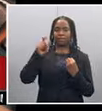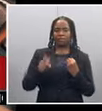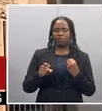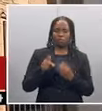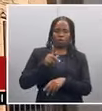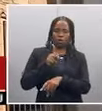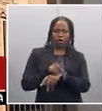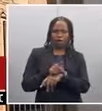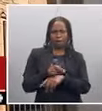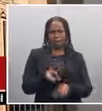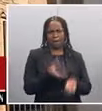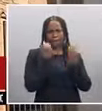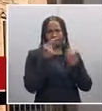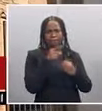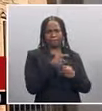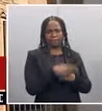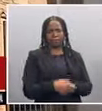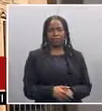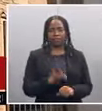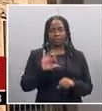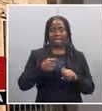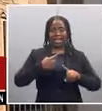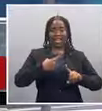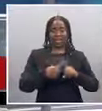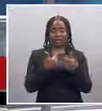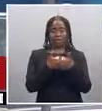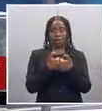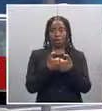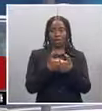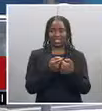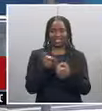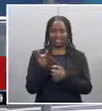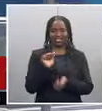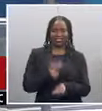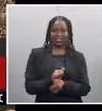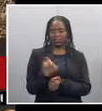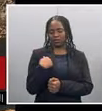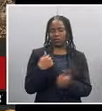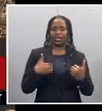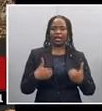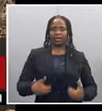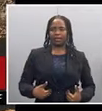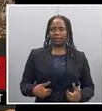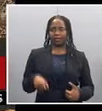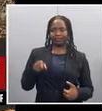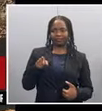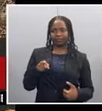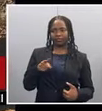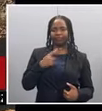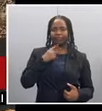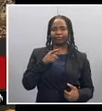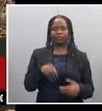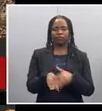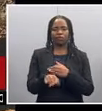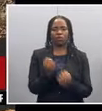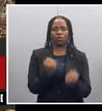matron. Yu's ex-boyfriend, Zander Bylsma, was arrested on Sunday. He appeared in the Freiburg